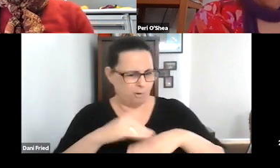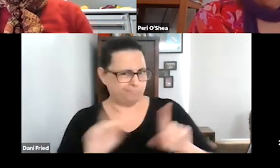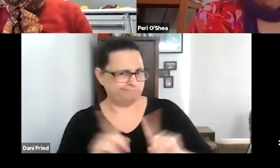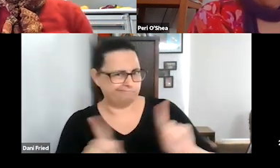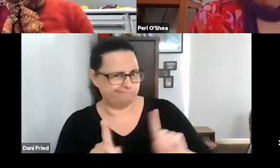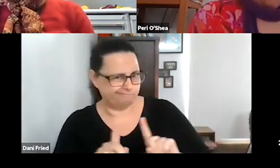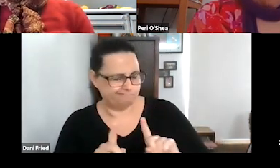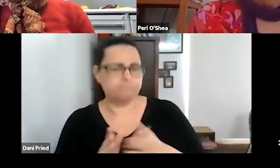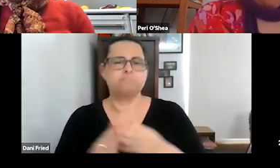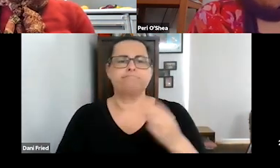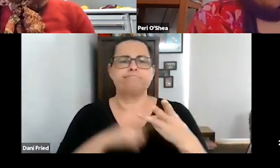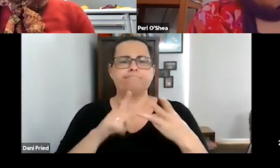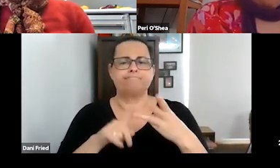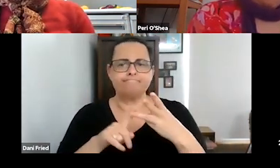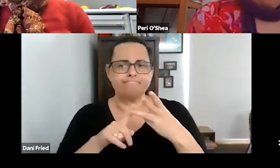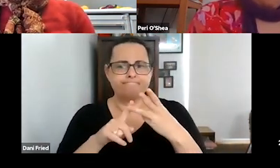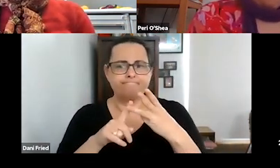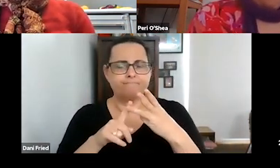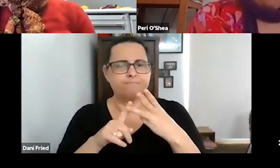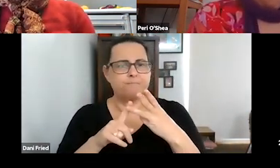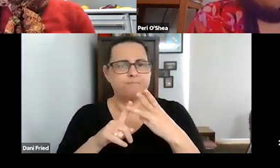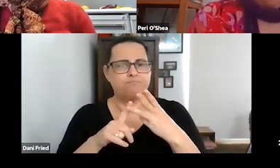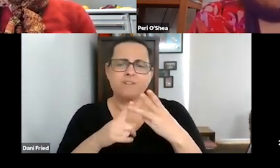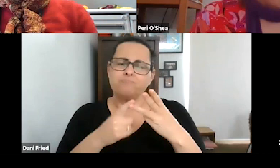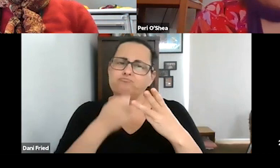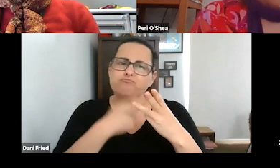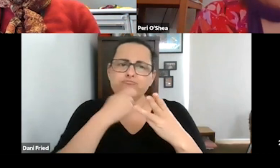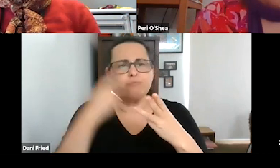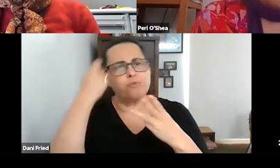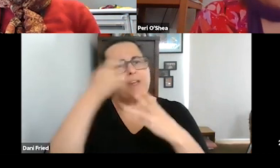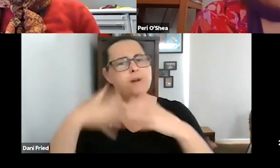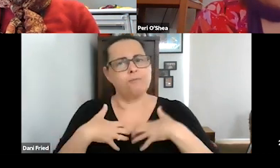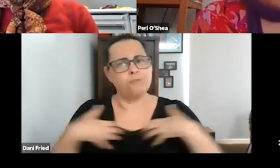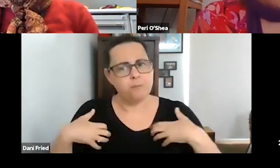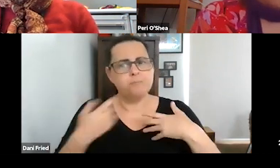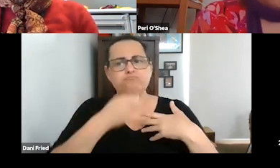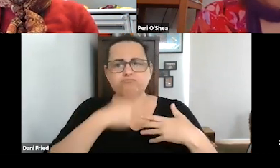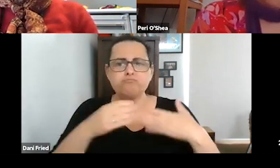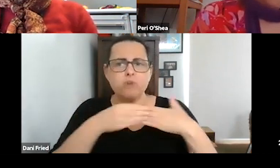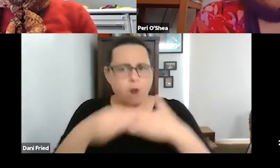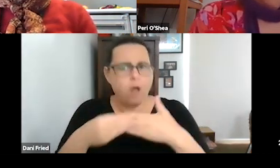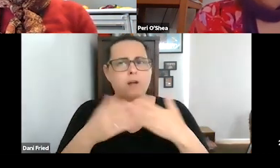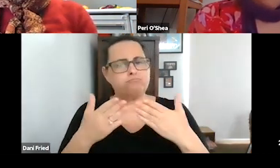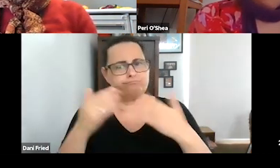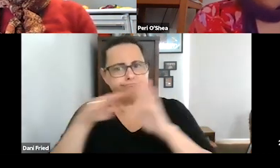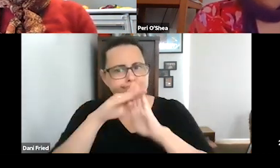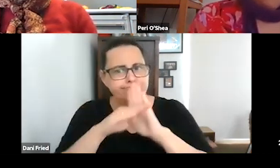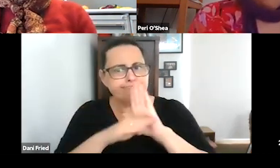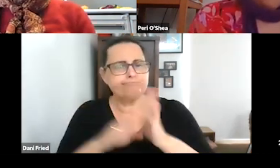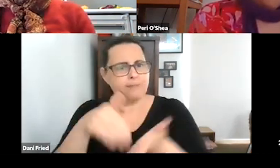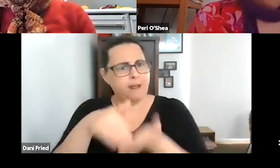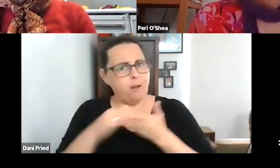our research. I'll present some theoretical frameworks and guidelines that have helped us in